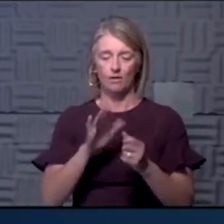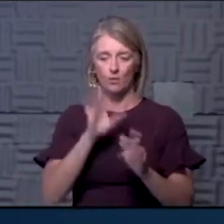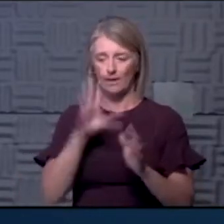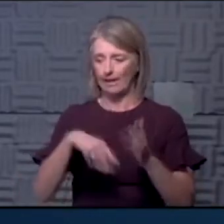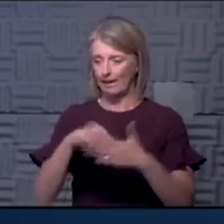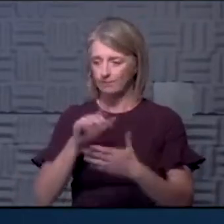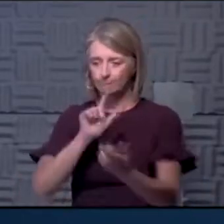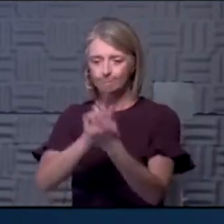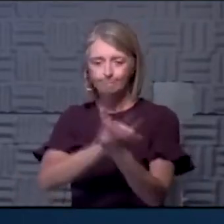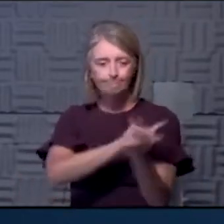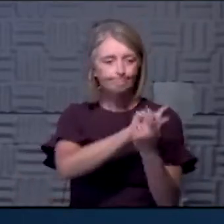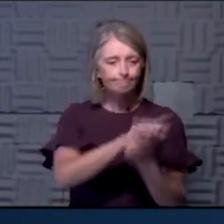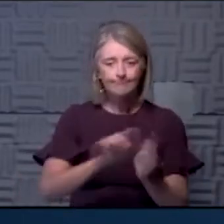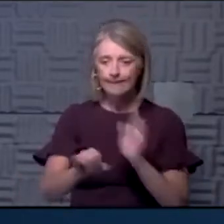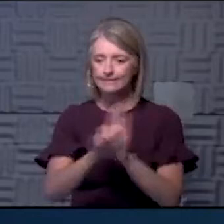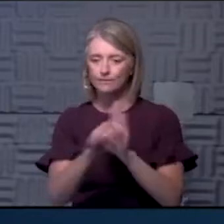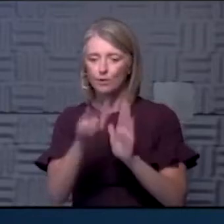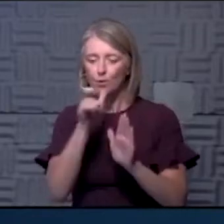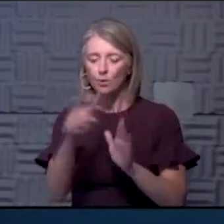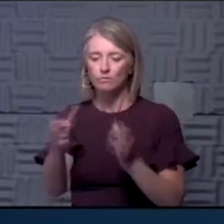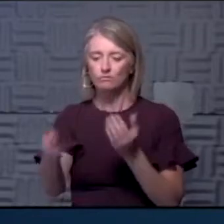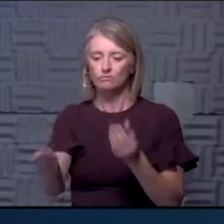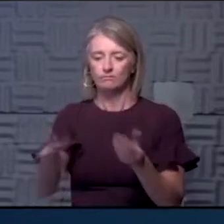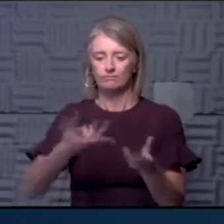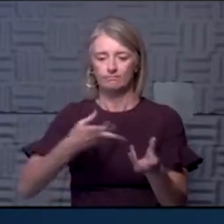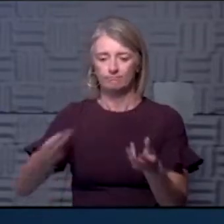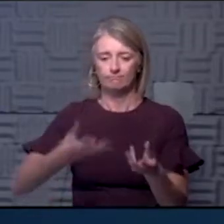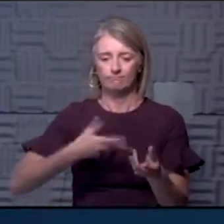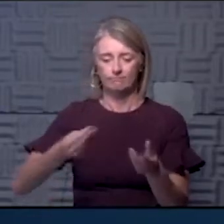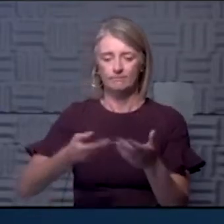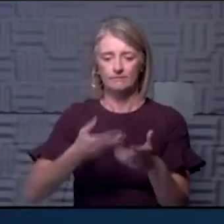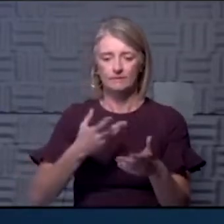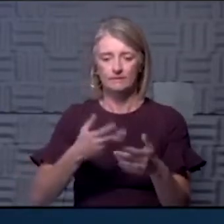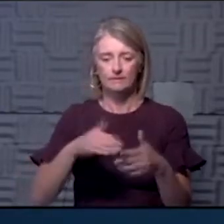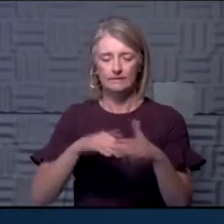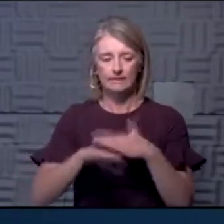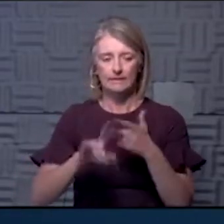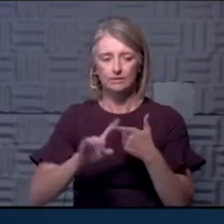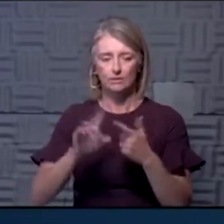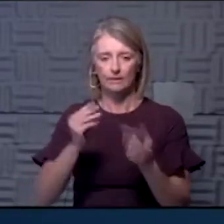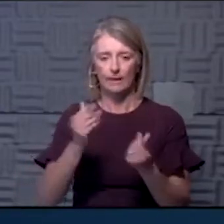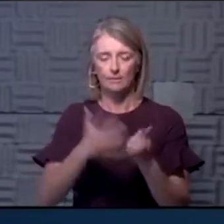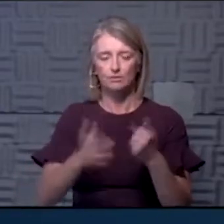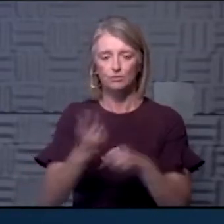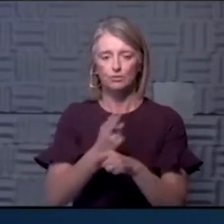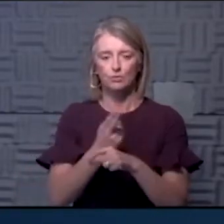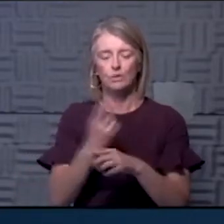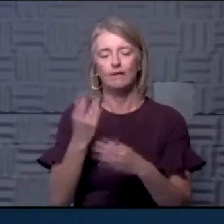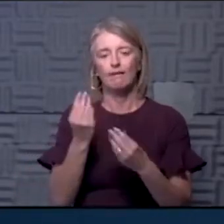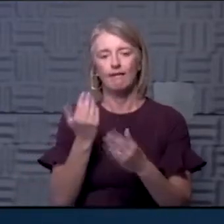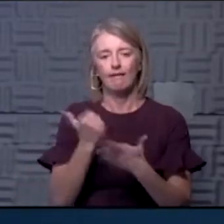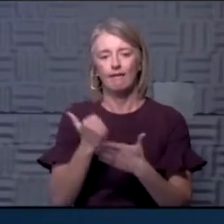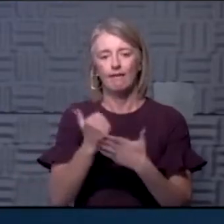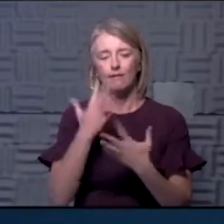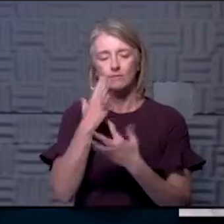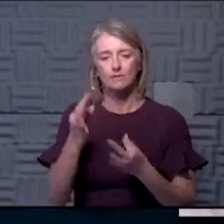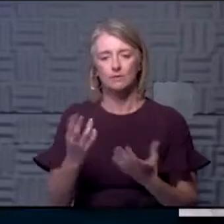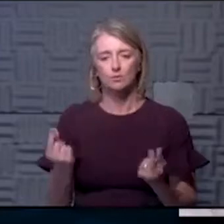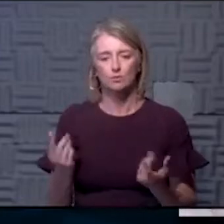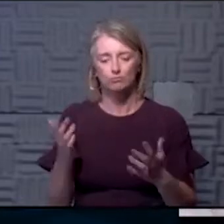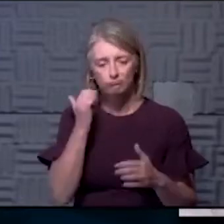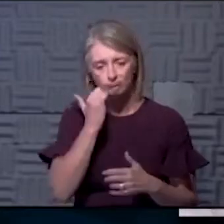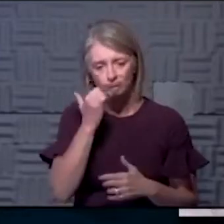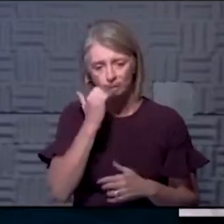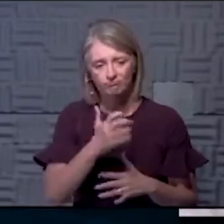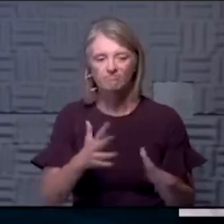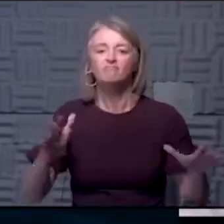identify those that we could get feeds from and all have those come into a single dashboard for the campus to use to help inform its decision making. So a